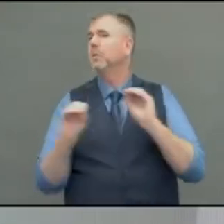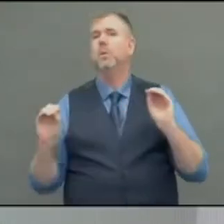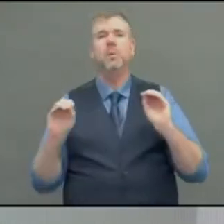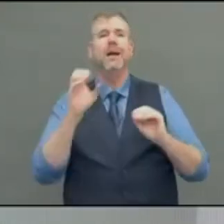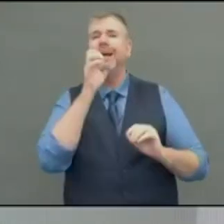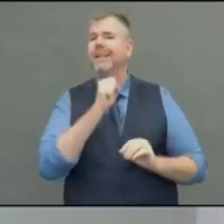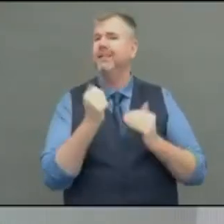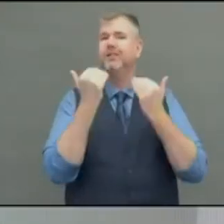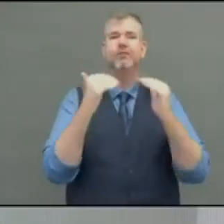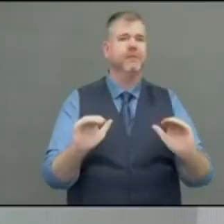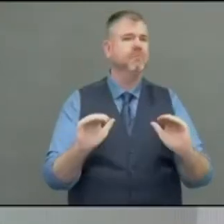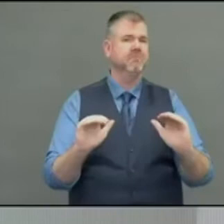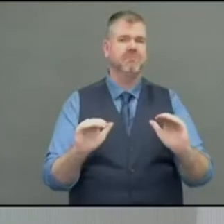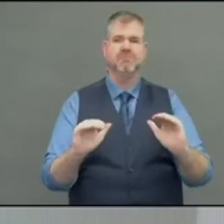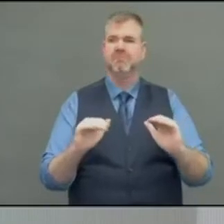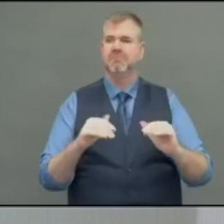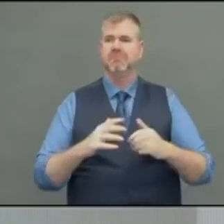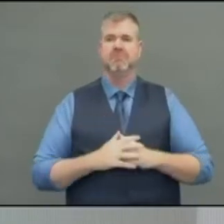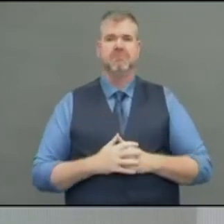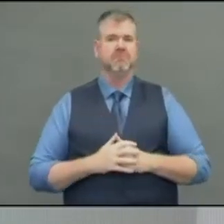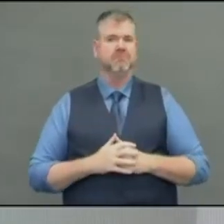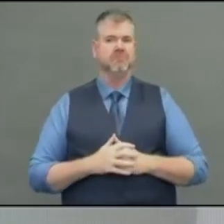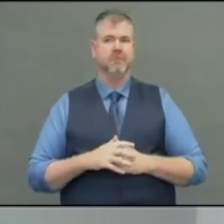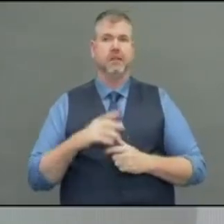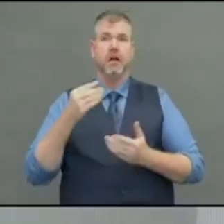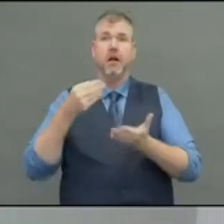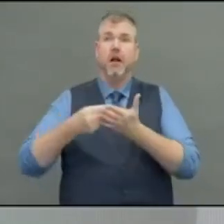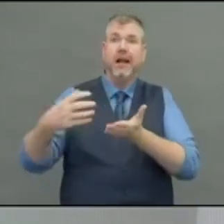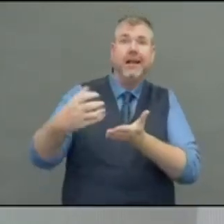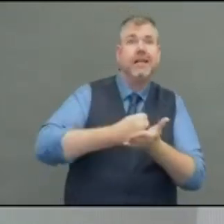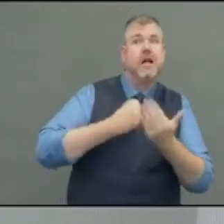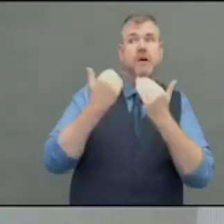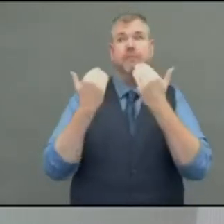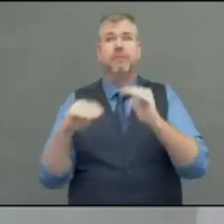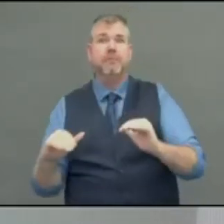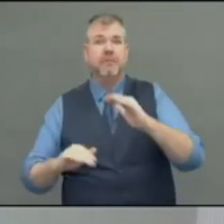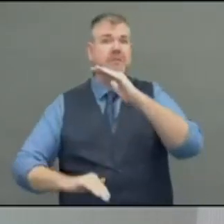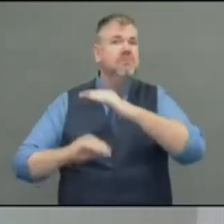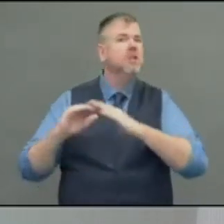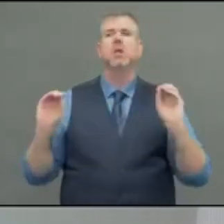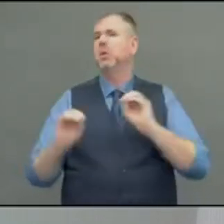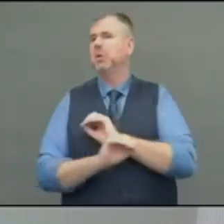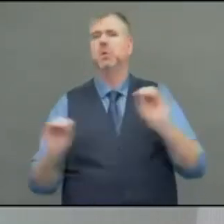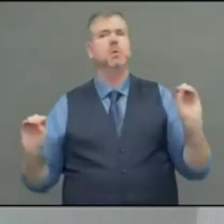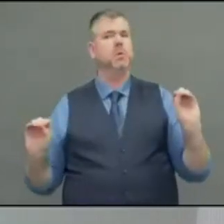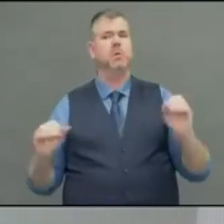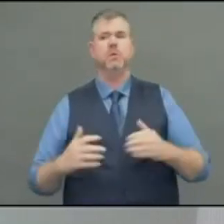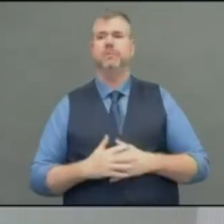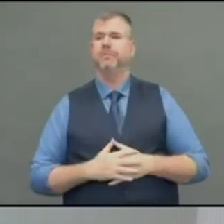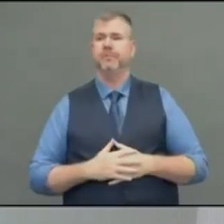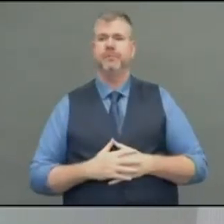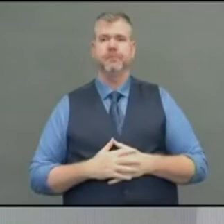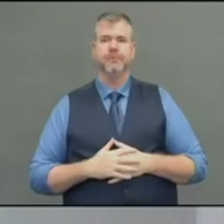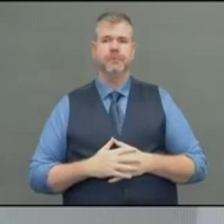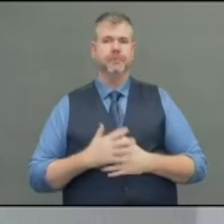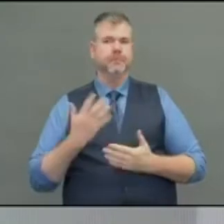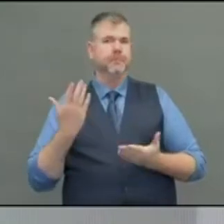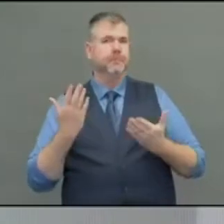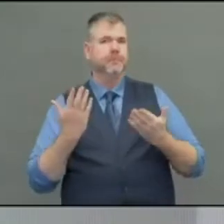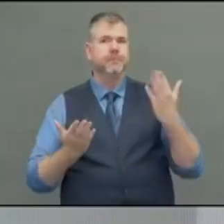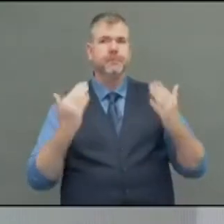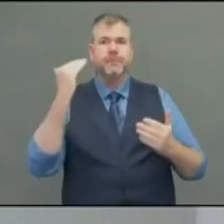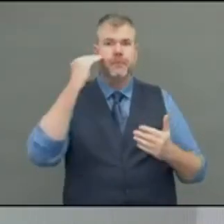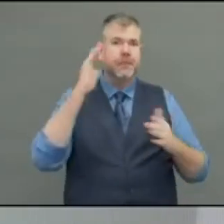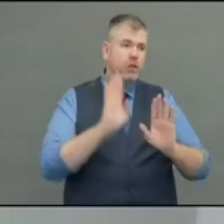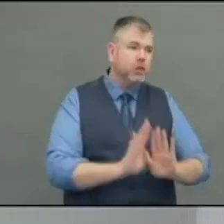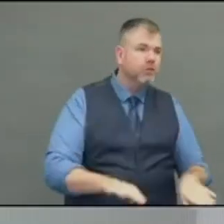requirements. You probably know of children or young adults that have mobility or hearing problems. So for that